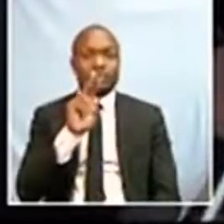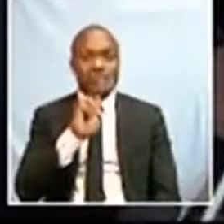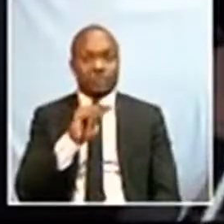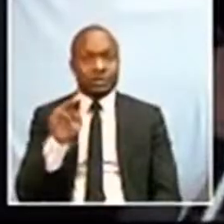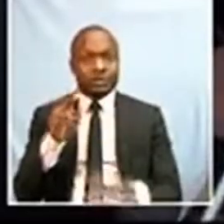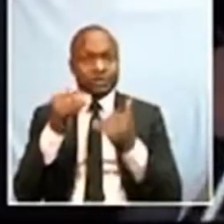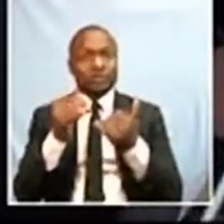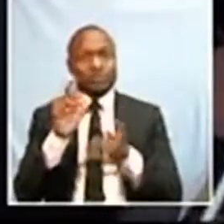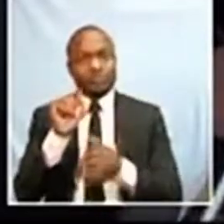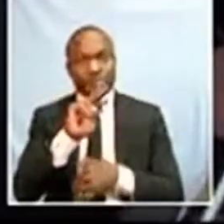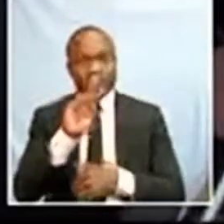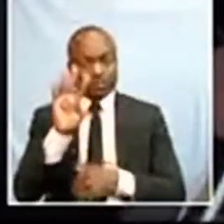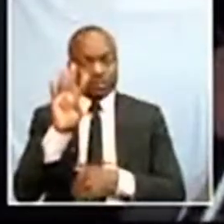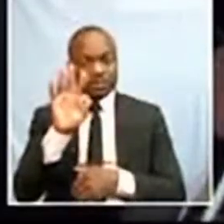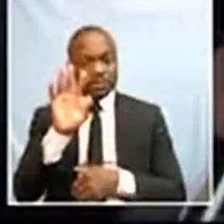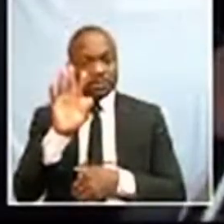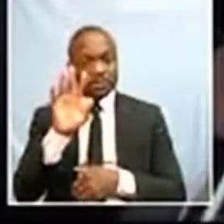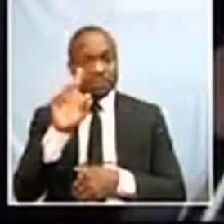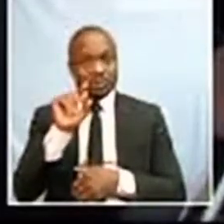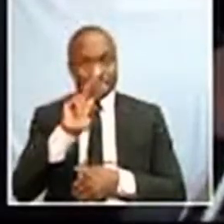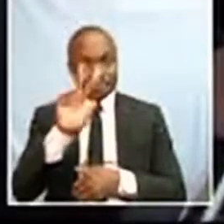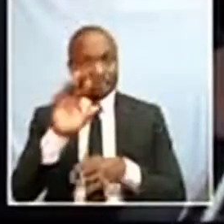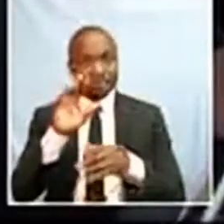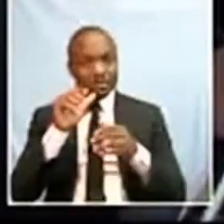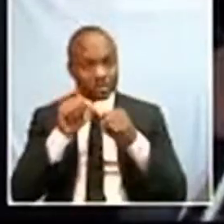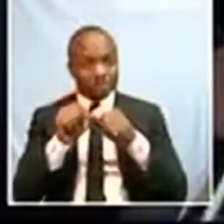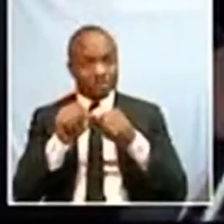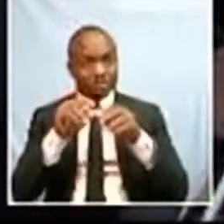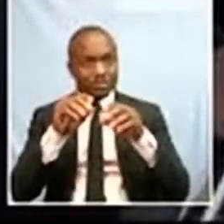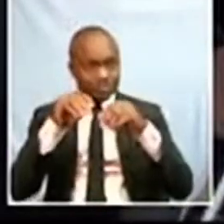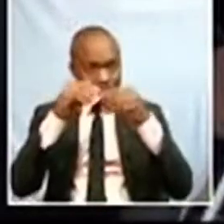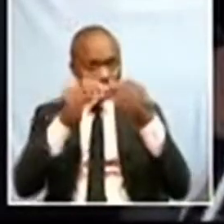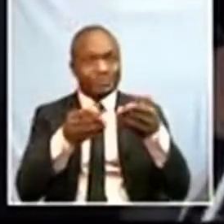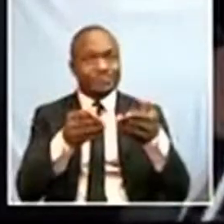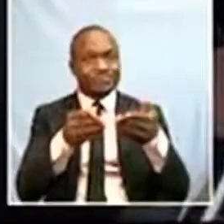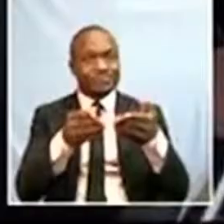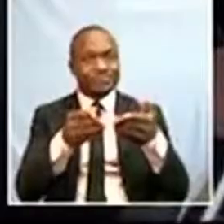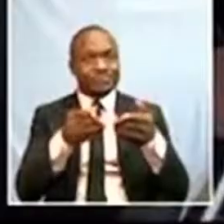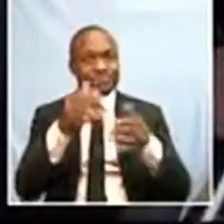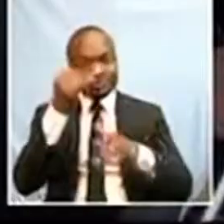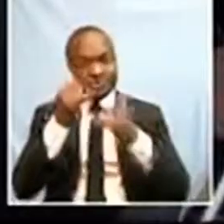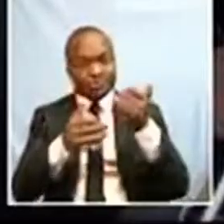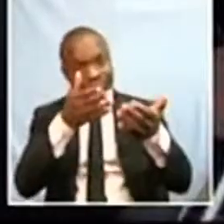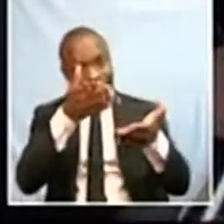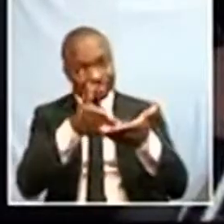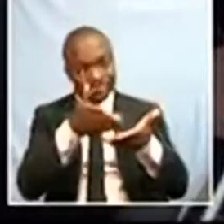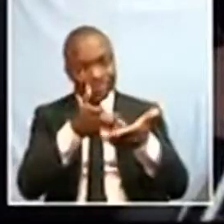Now 2025 you are still procuring to complete this.